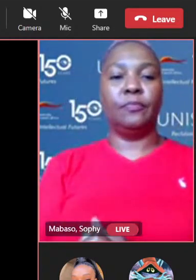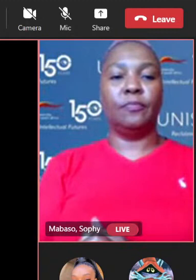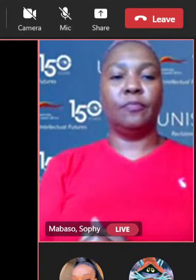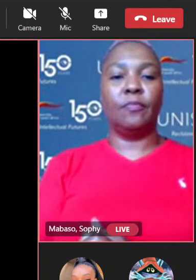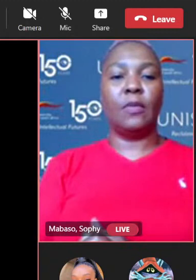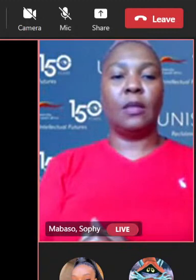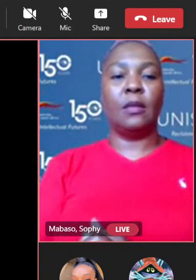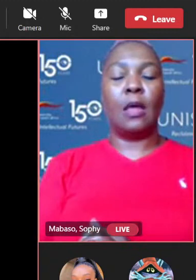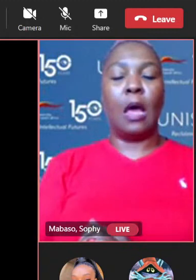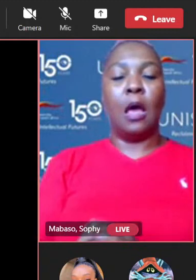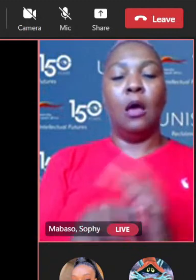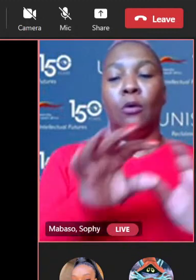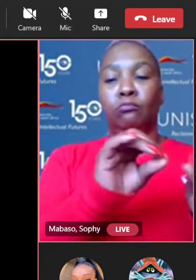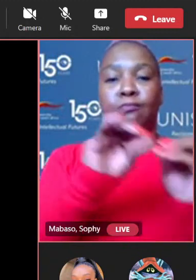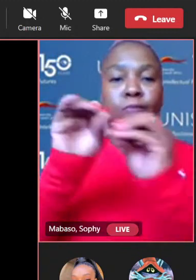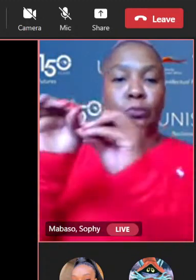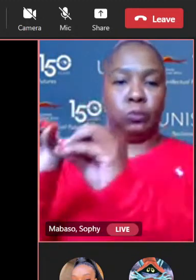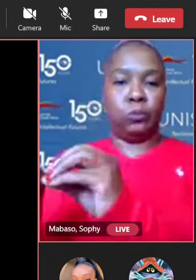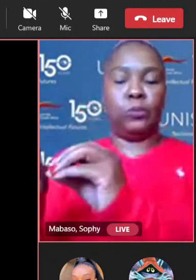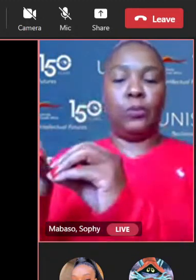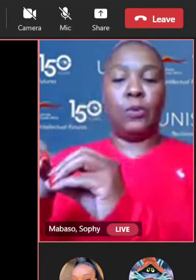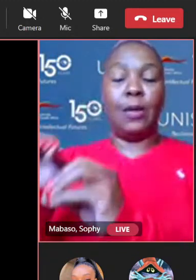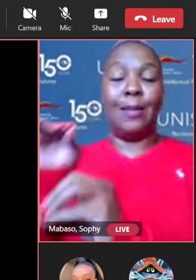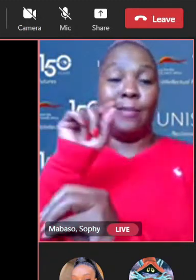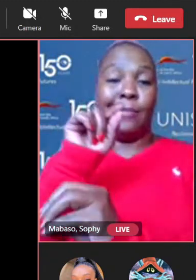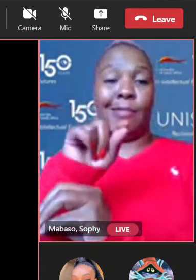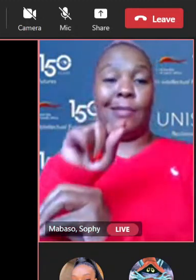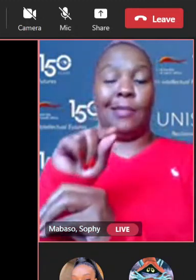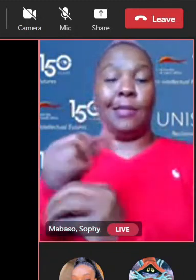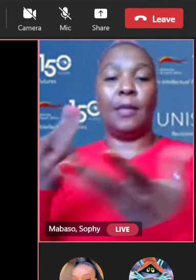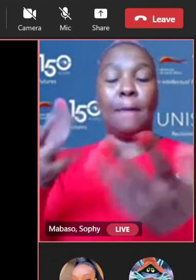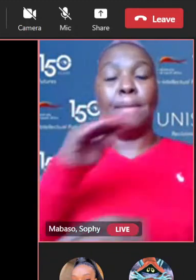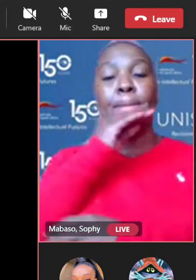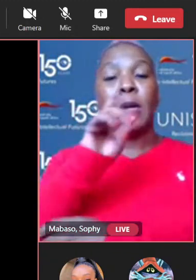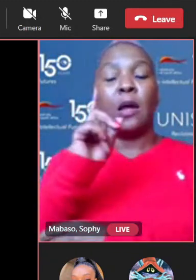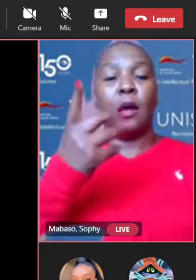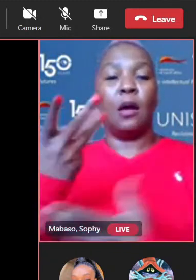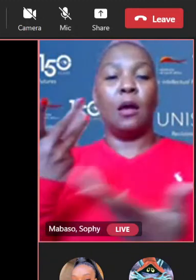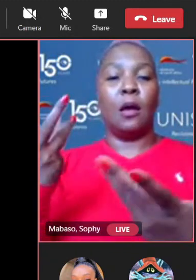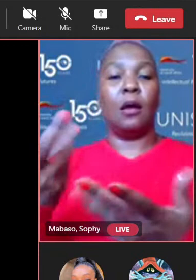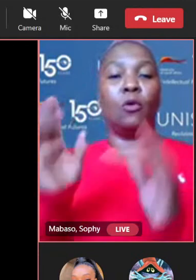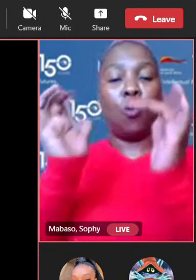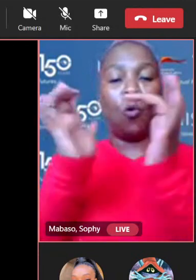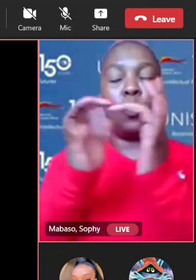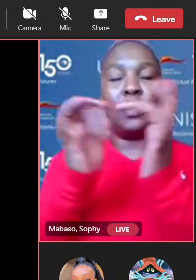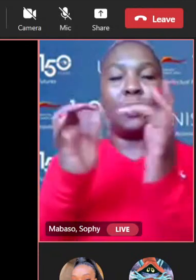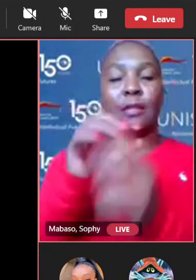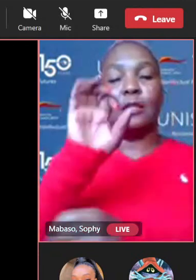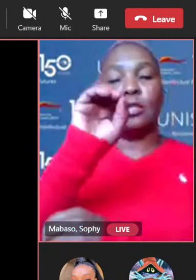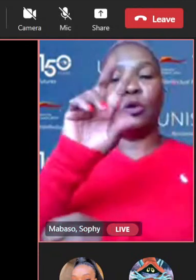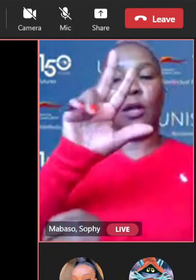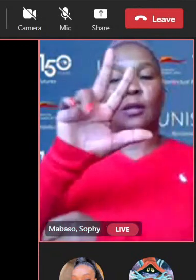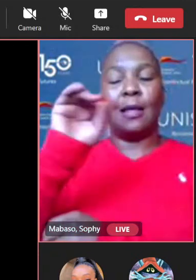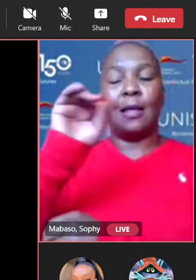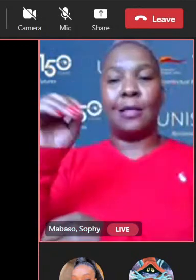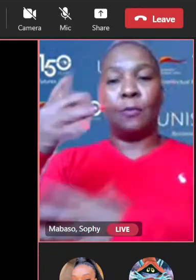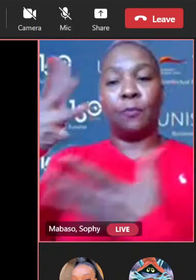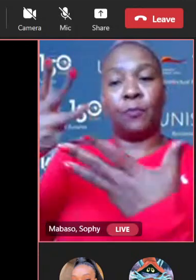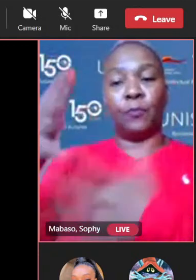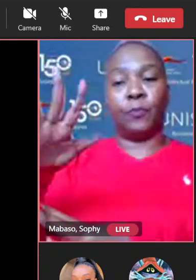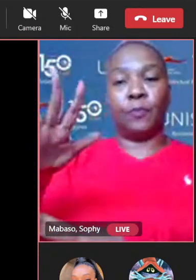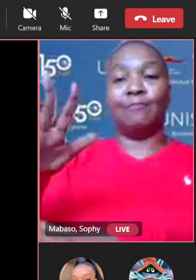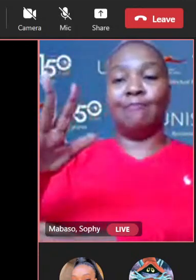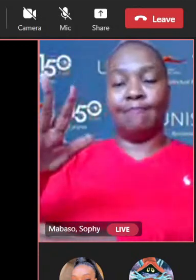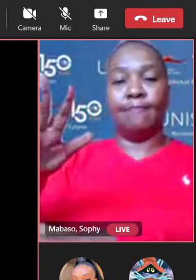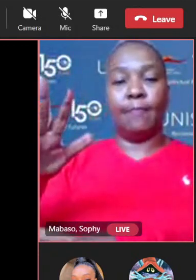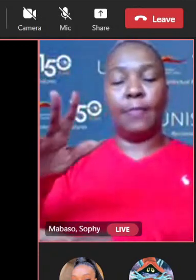escalation points. These escalations means you have contacted the 0800 number. It means you